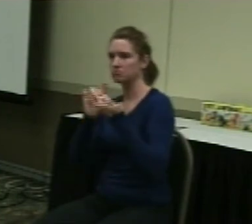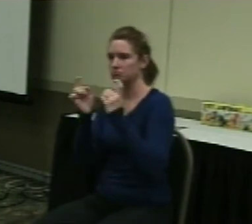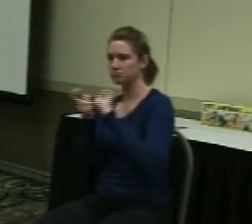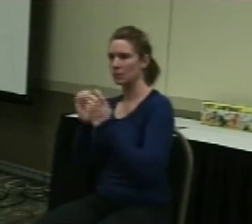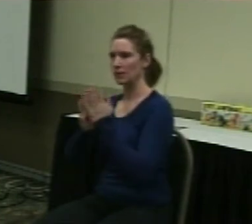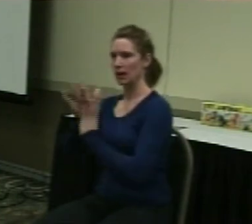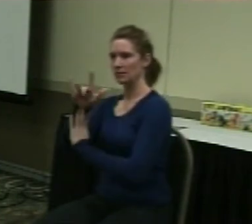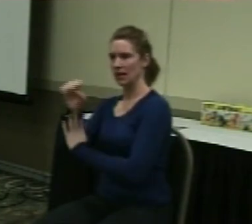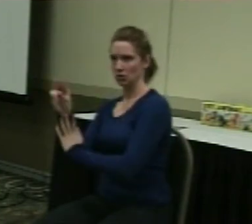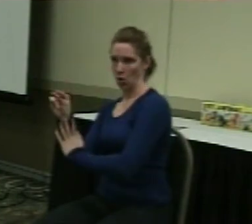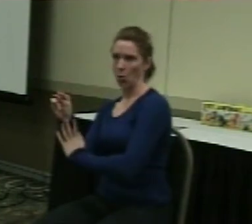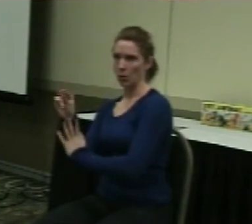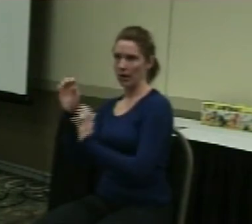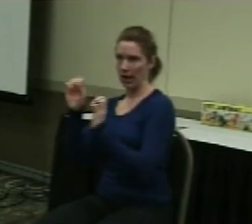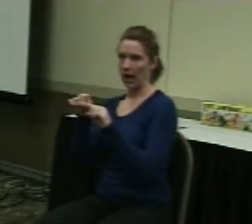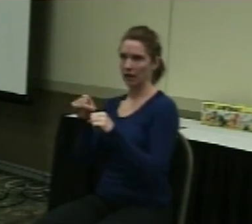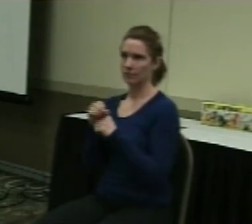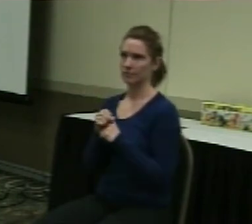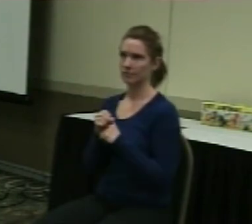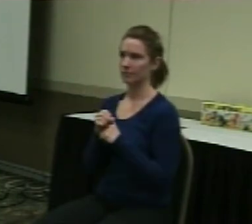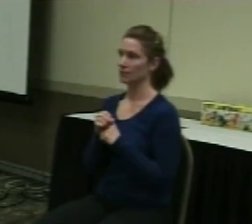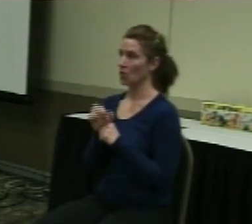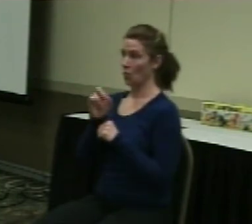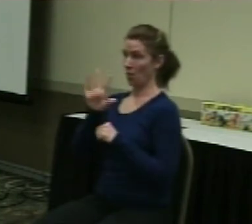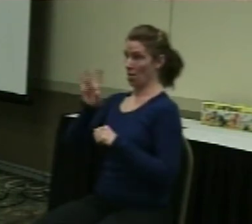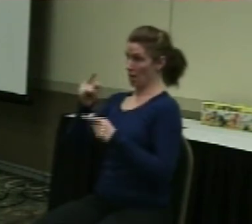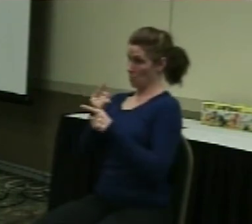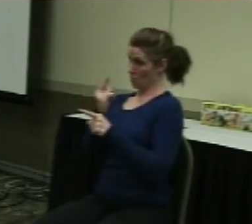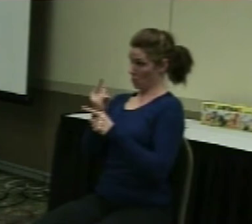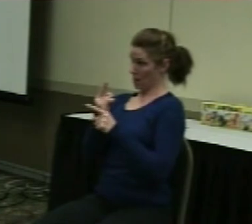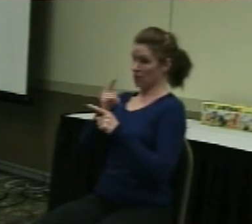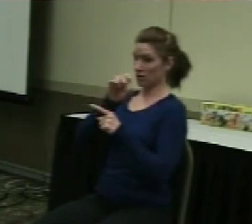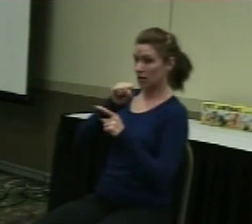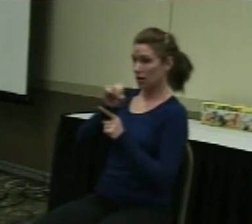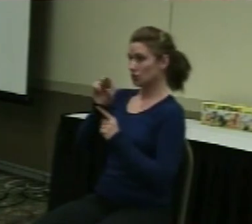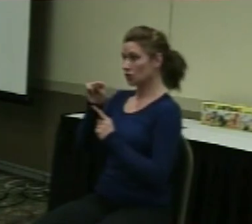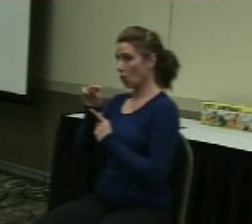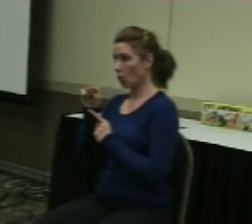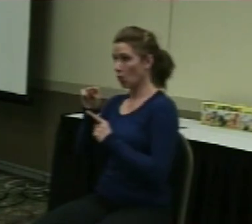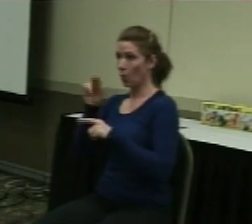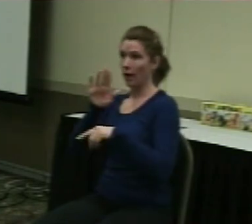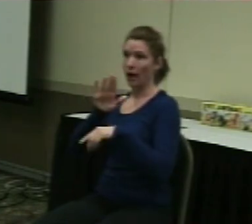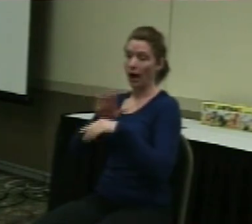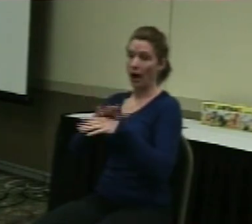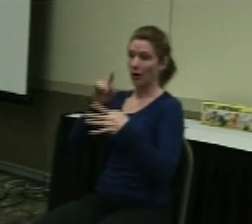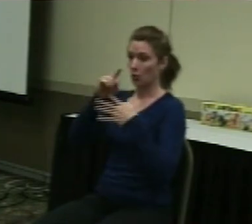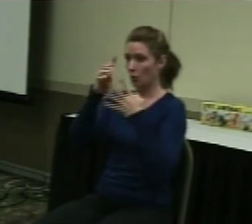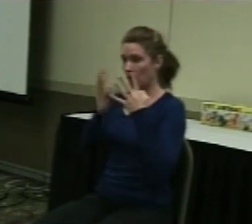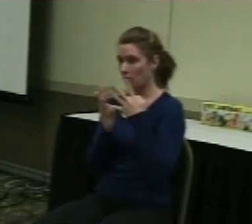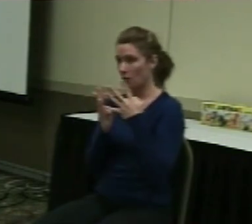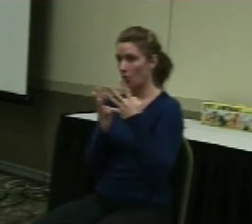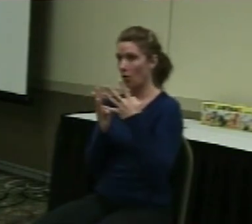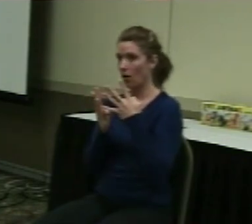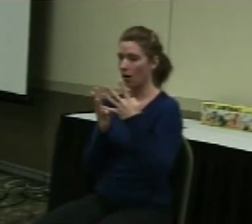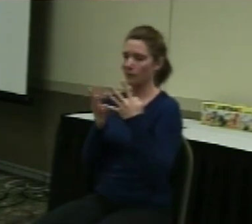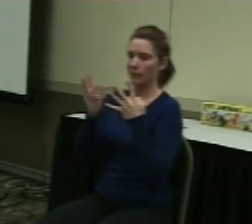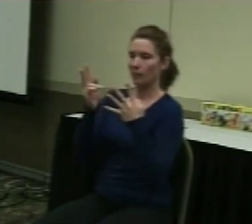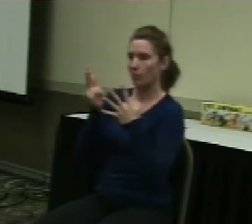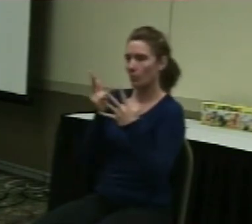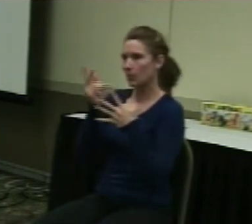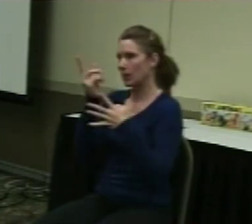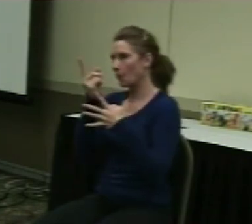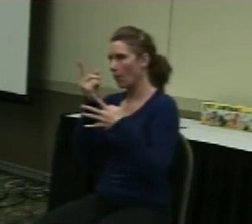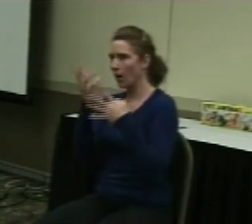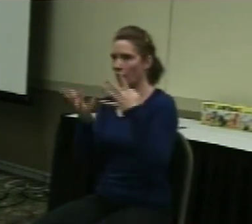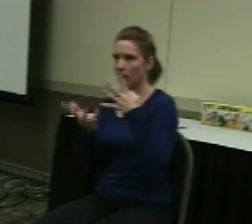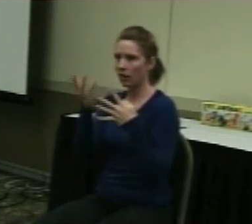scale of 1 to 4, or else, is the lighting appropriate, yes or no? You know, or on a scale of 1 to 4, it is a 3 or a 1